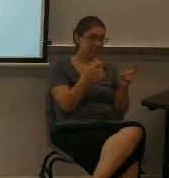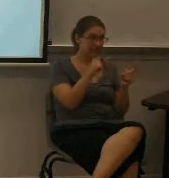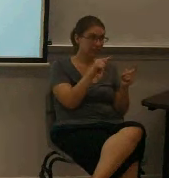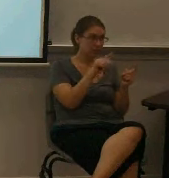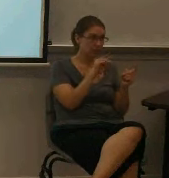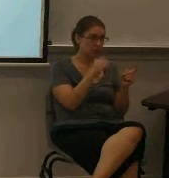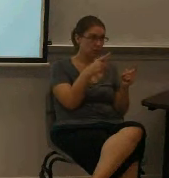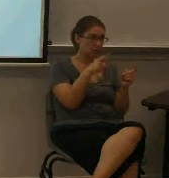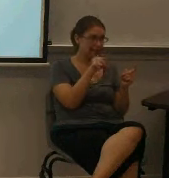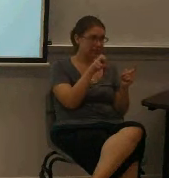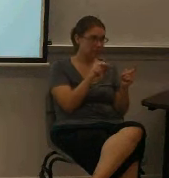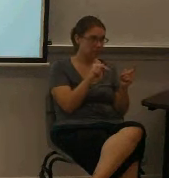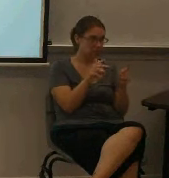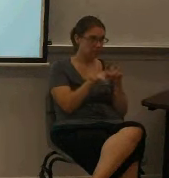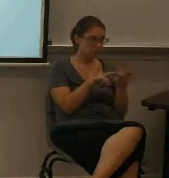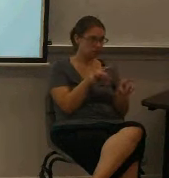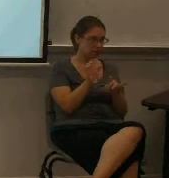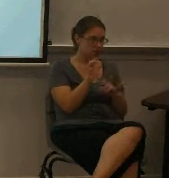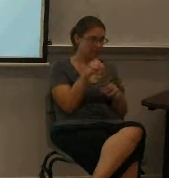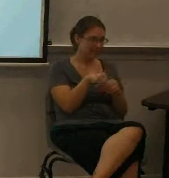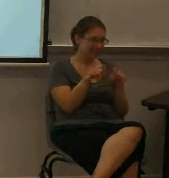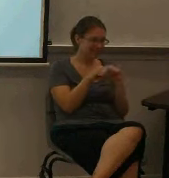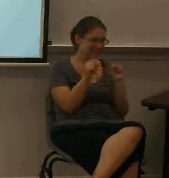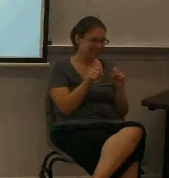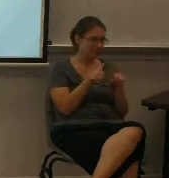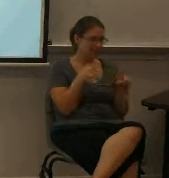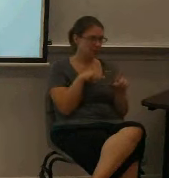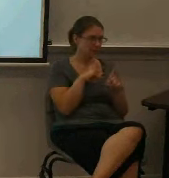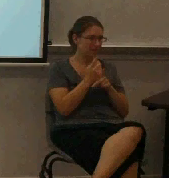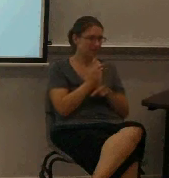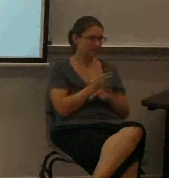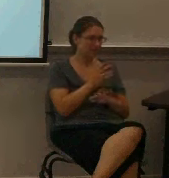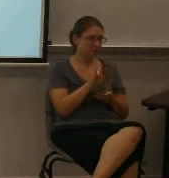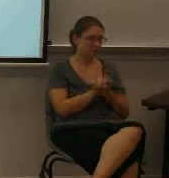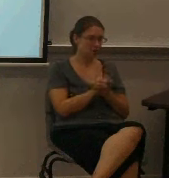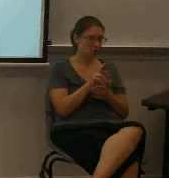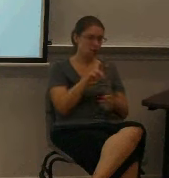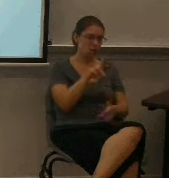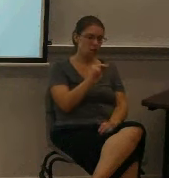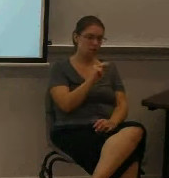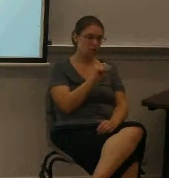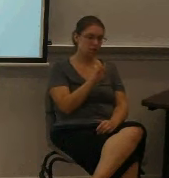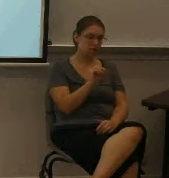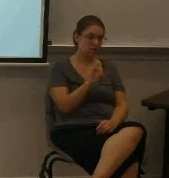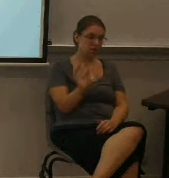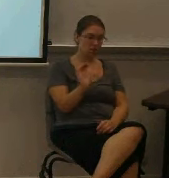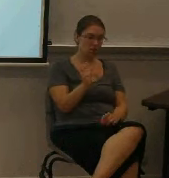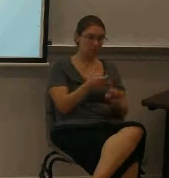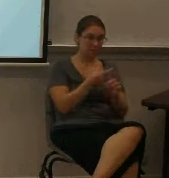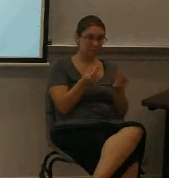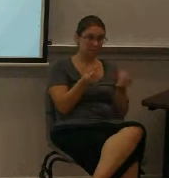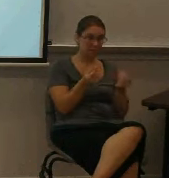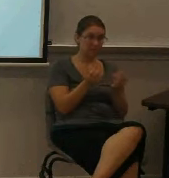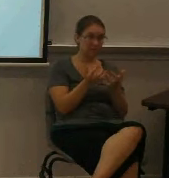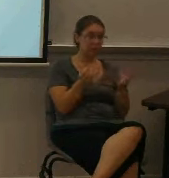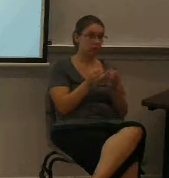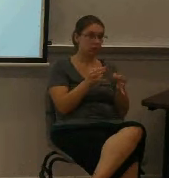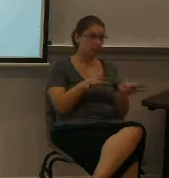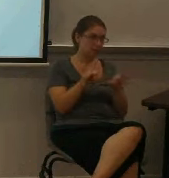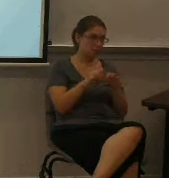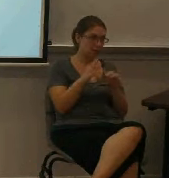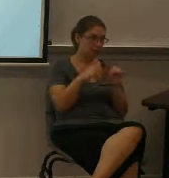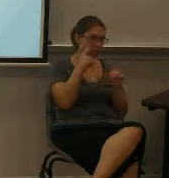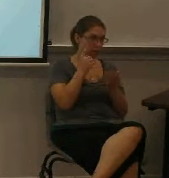phytoplankton pulling carbon into the system, although we're finding out that runoff of carbon from the land is much more important than we thought